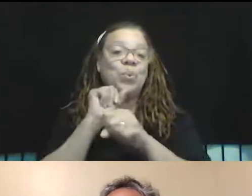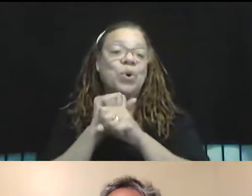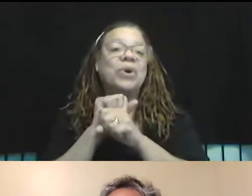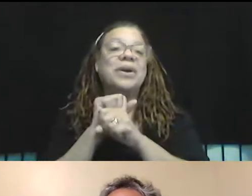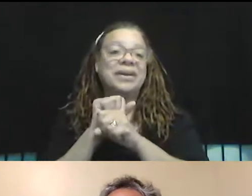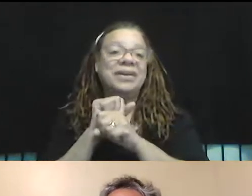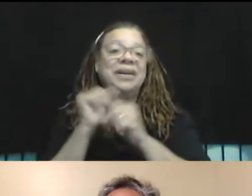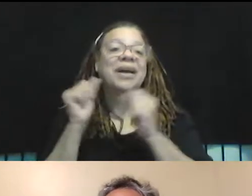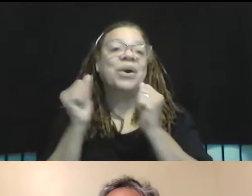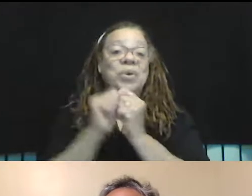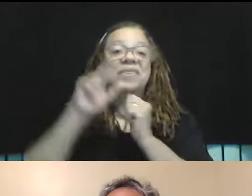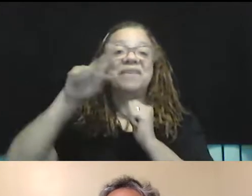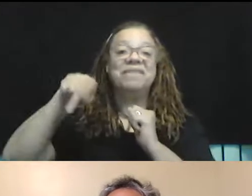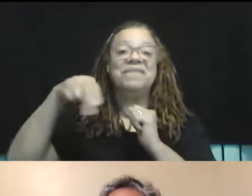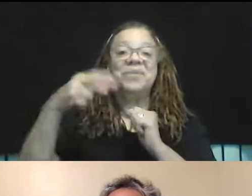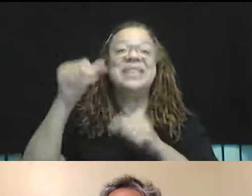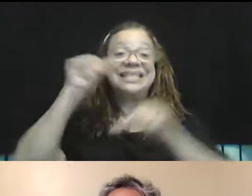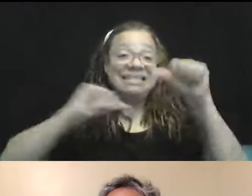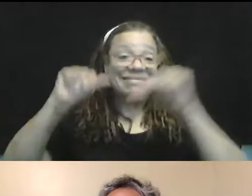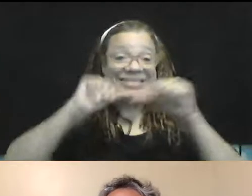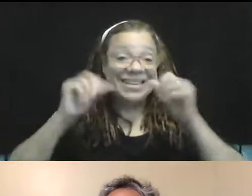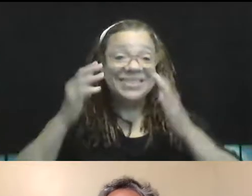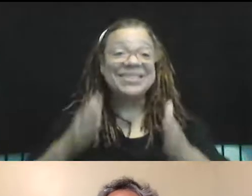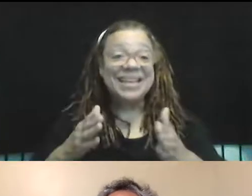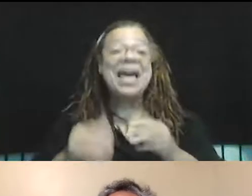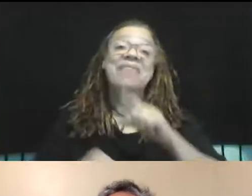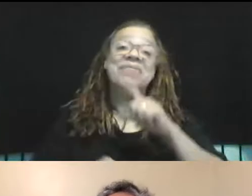the physicists and the Yeah, engineers. the left brainers.